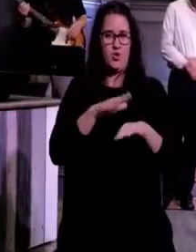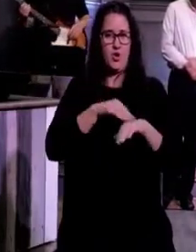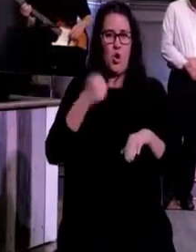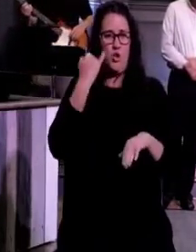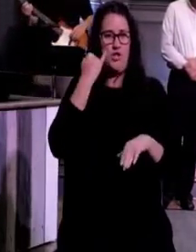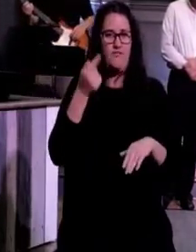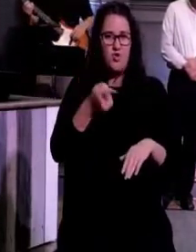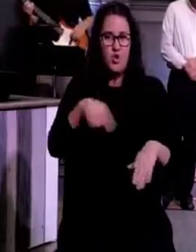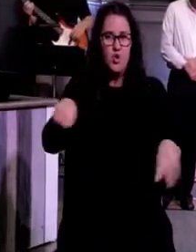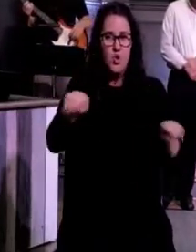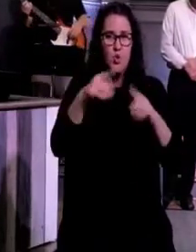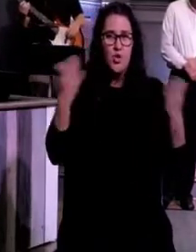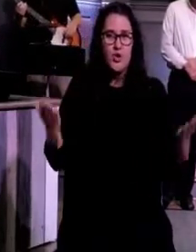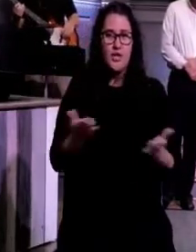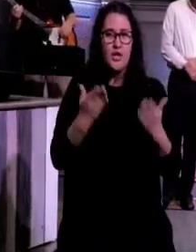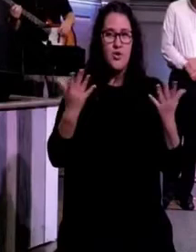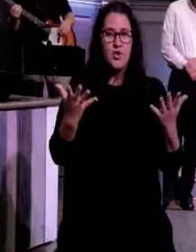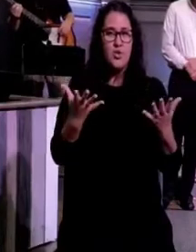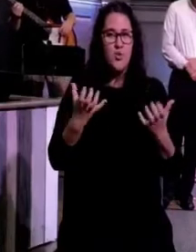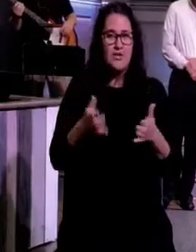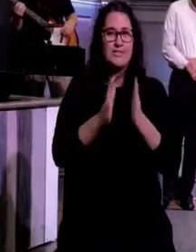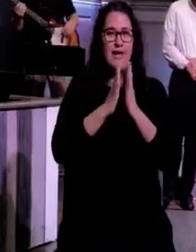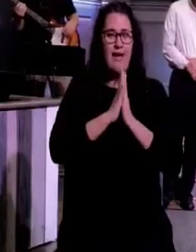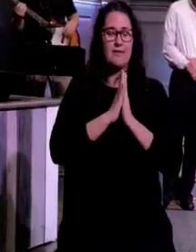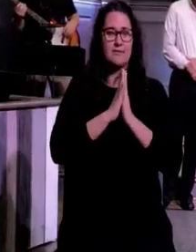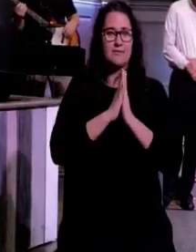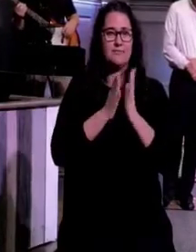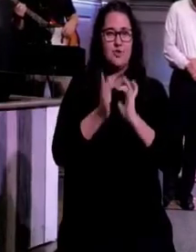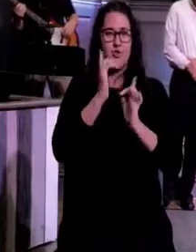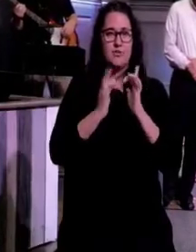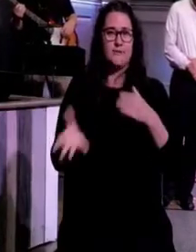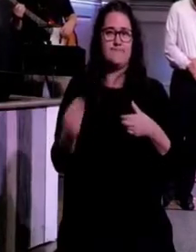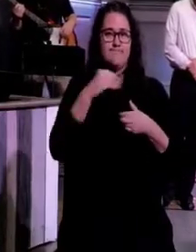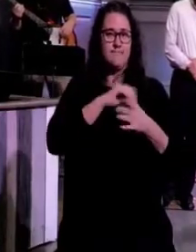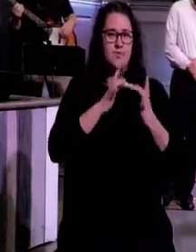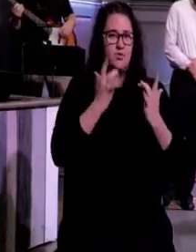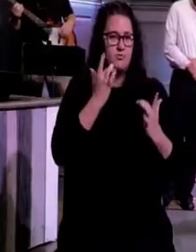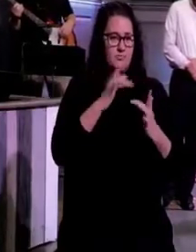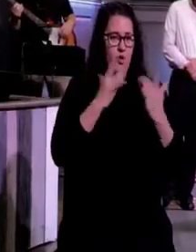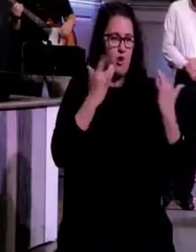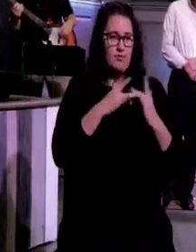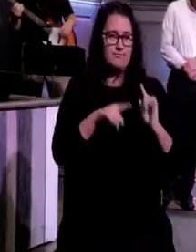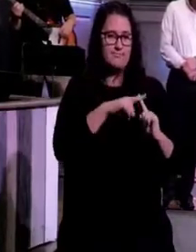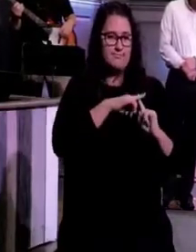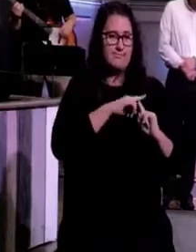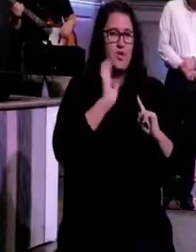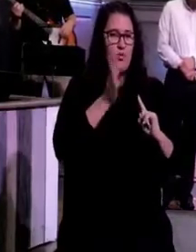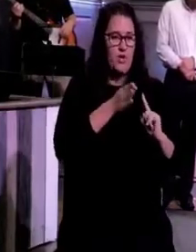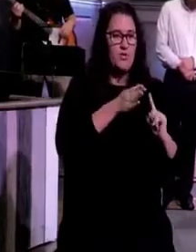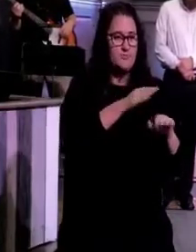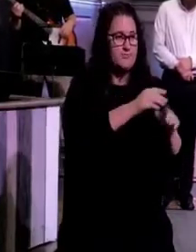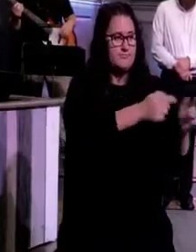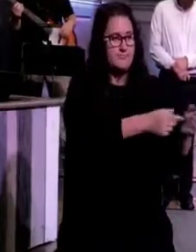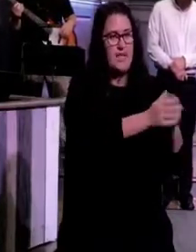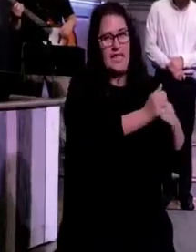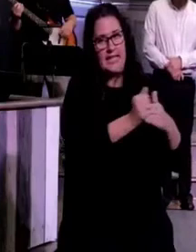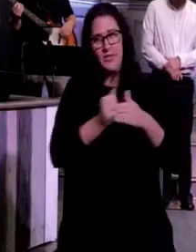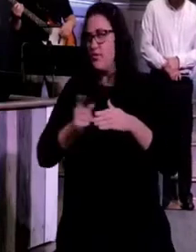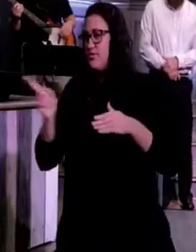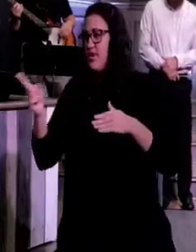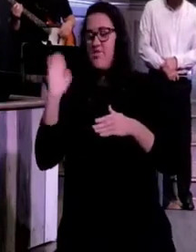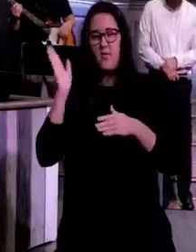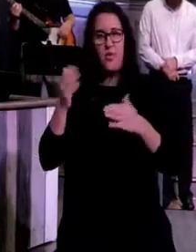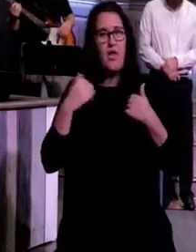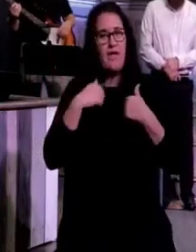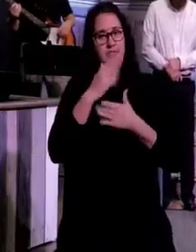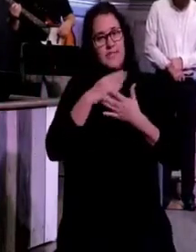and you would like to ask Jesus in your heart, I'm going to invite you to come and go right here. They're going to take you over there and they're going to spend some